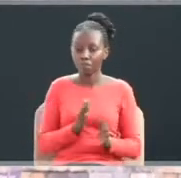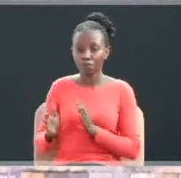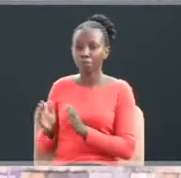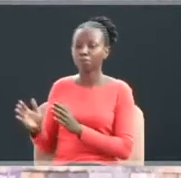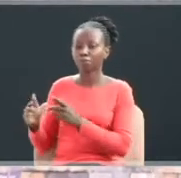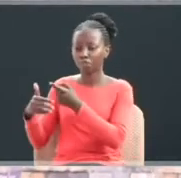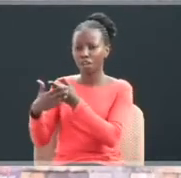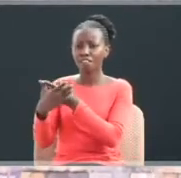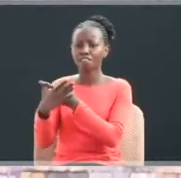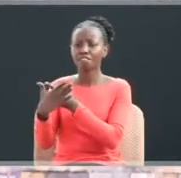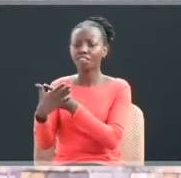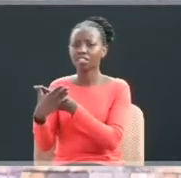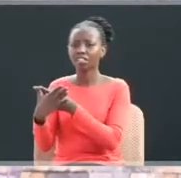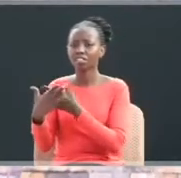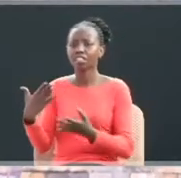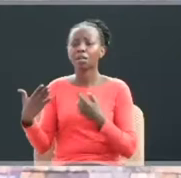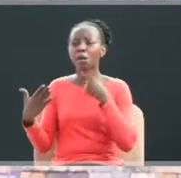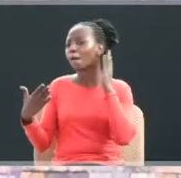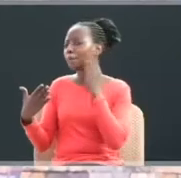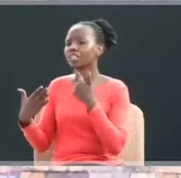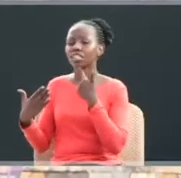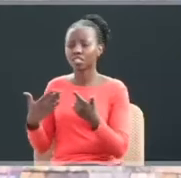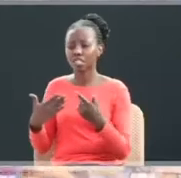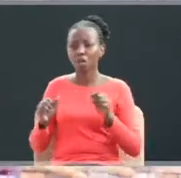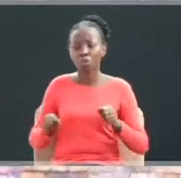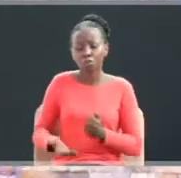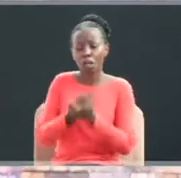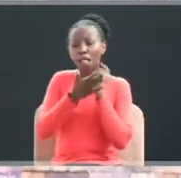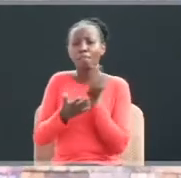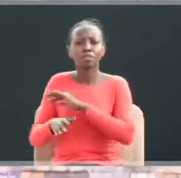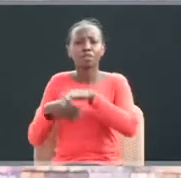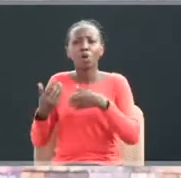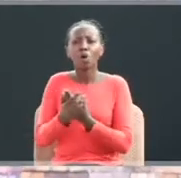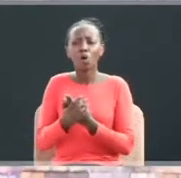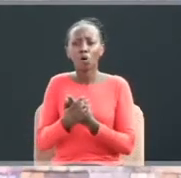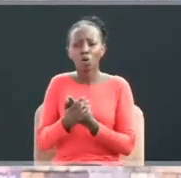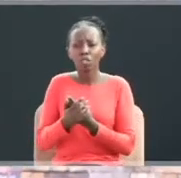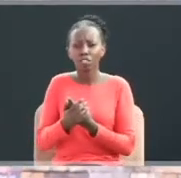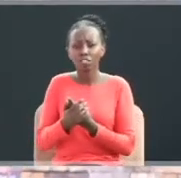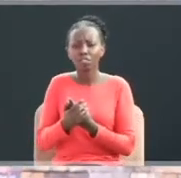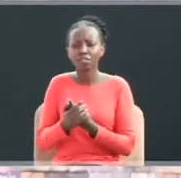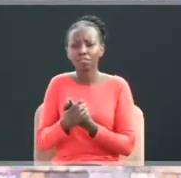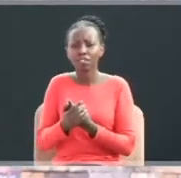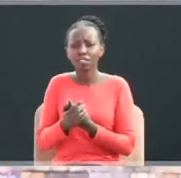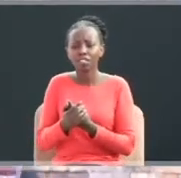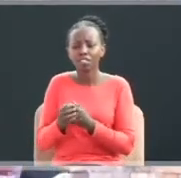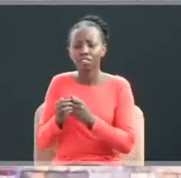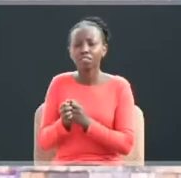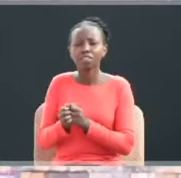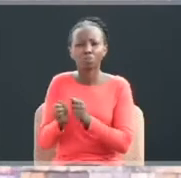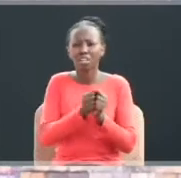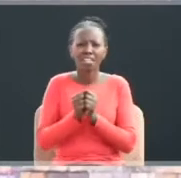The first thing that Peter talks about here, which should help all of us as believers with corona or no corona, with the